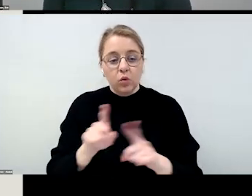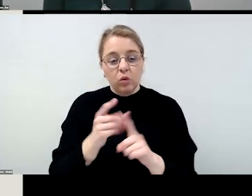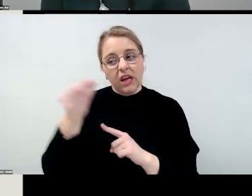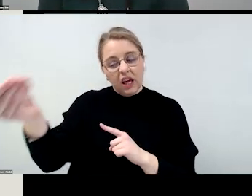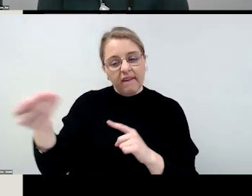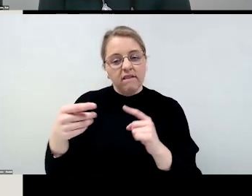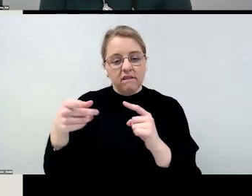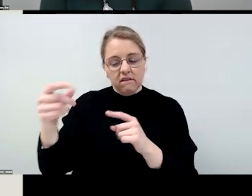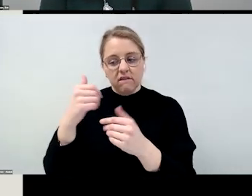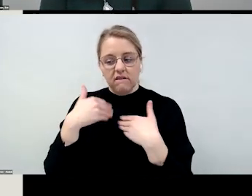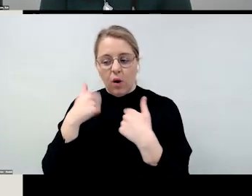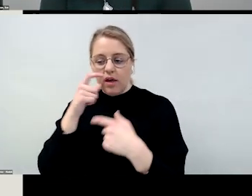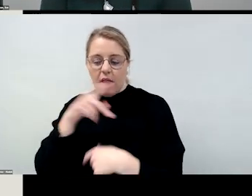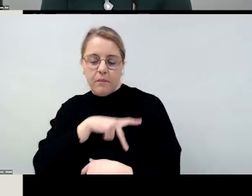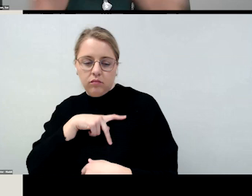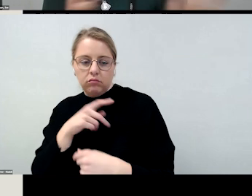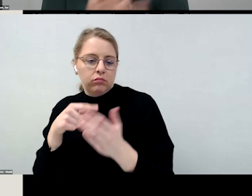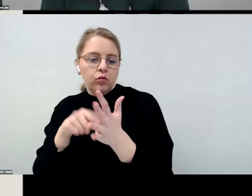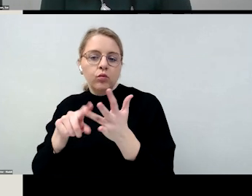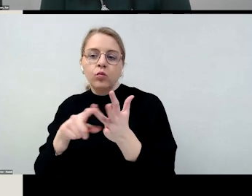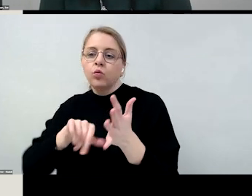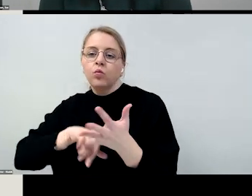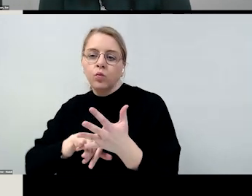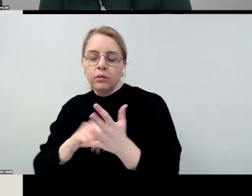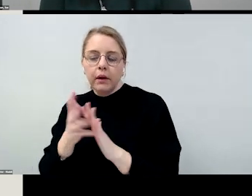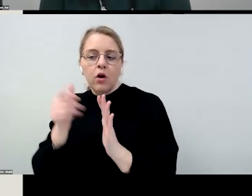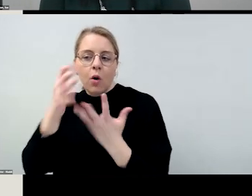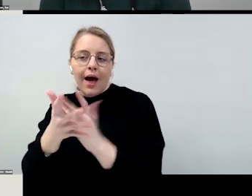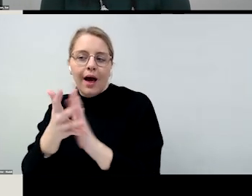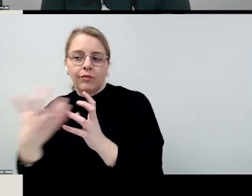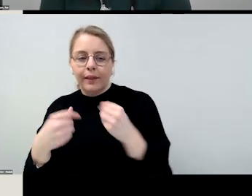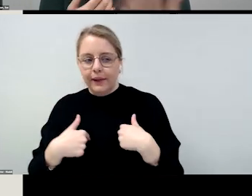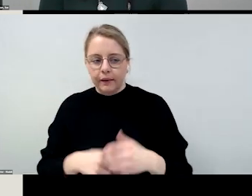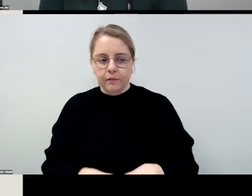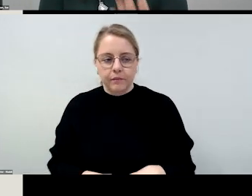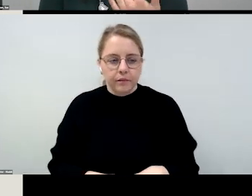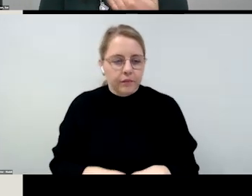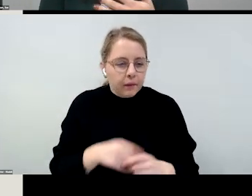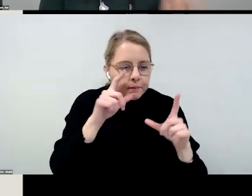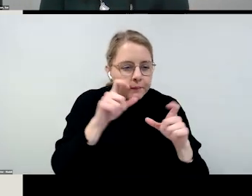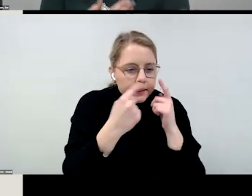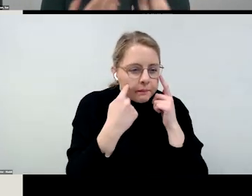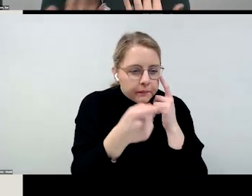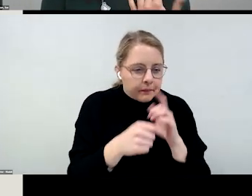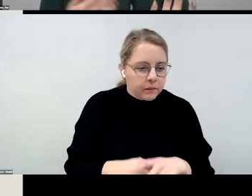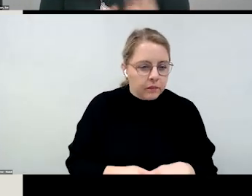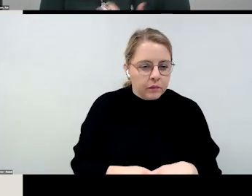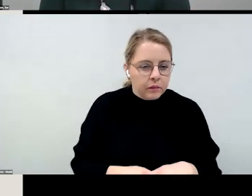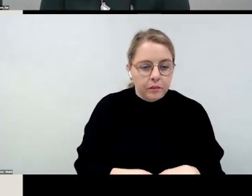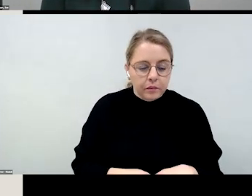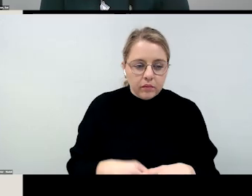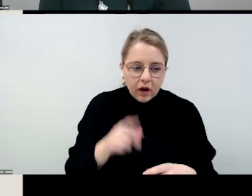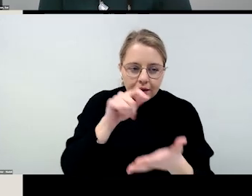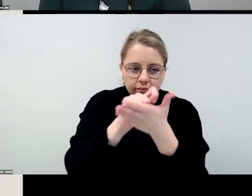to really support how they work with that person. So here's just a screenshot from inside that folder. You can see here it lets people